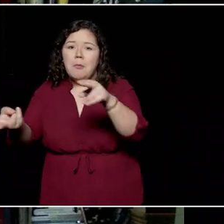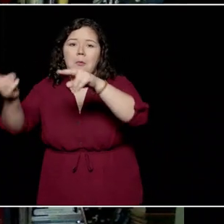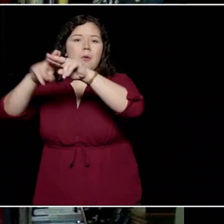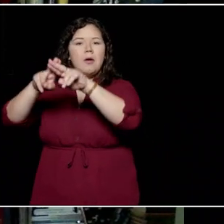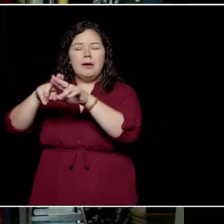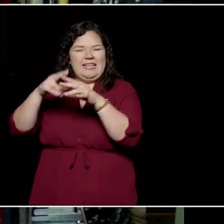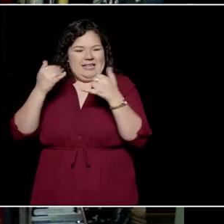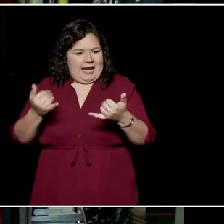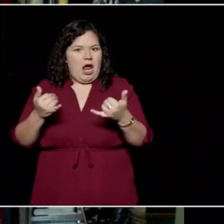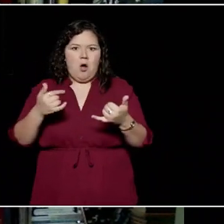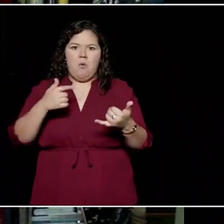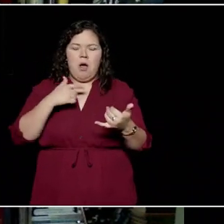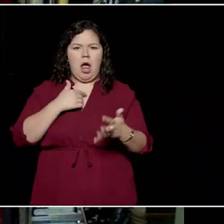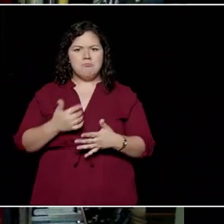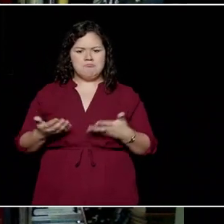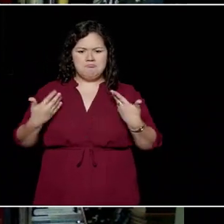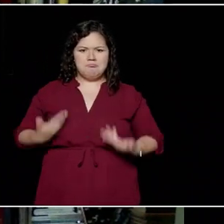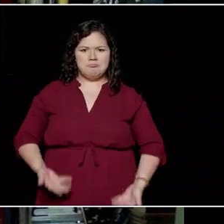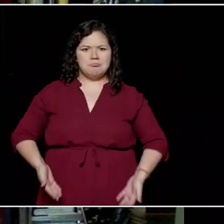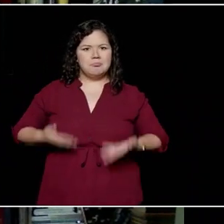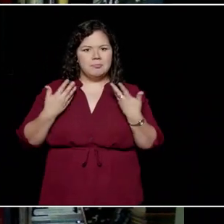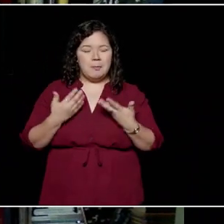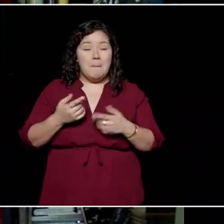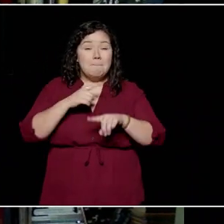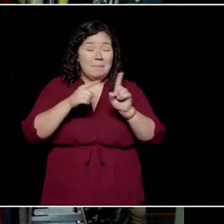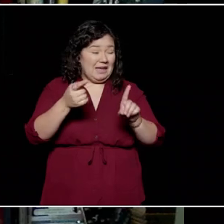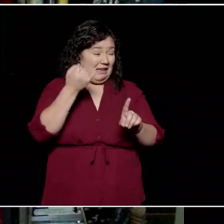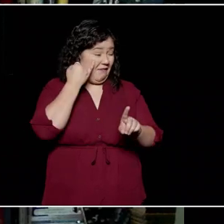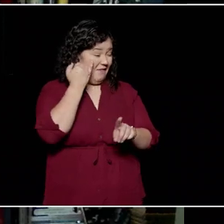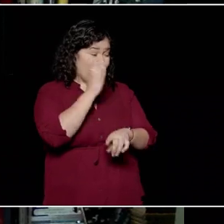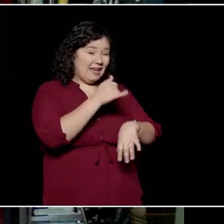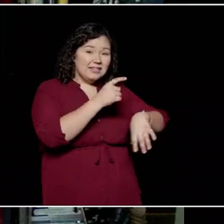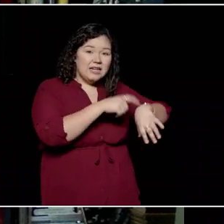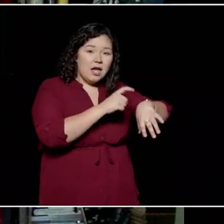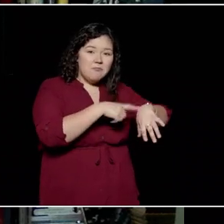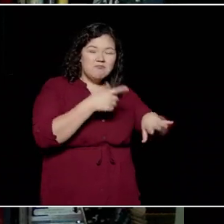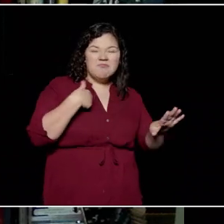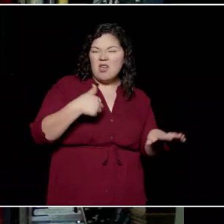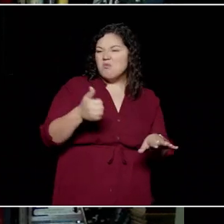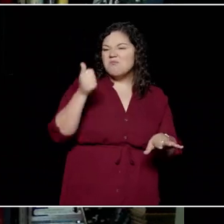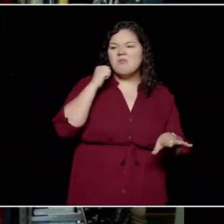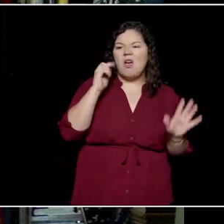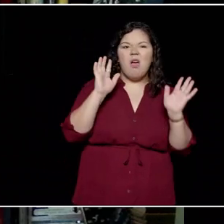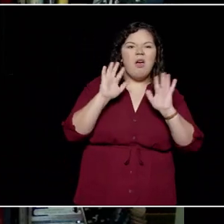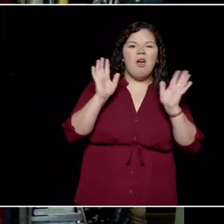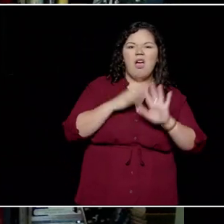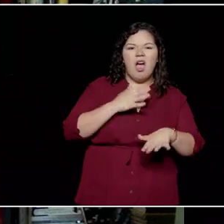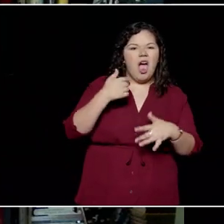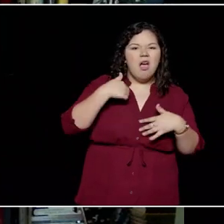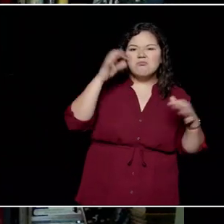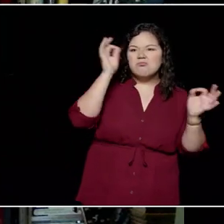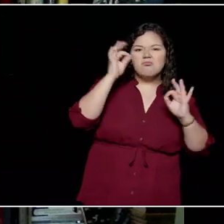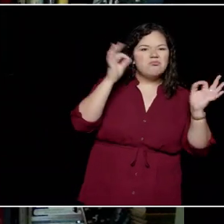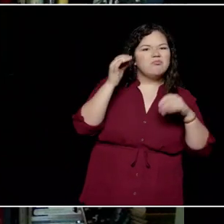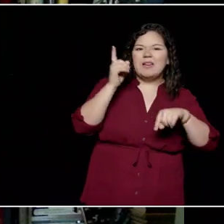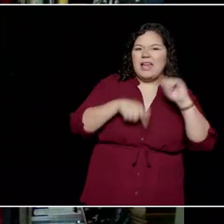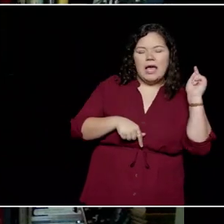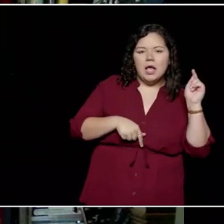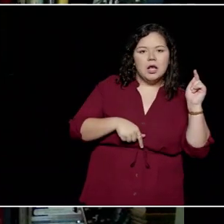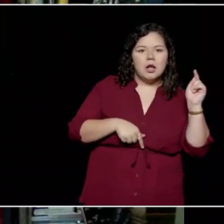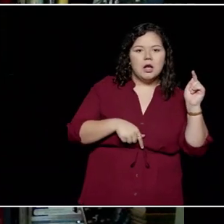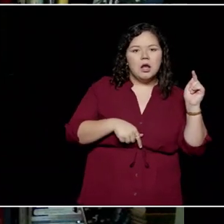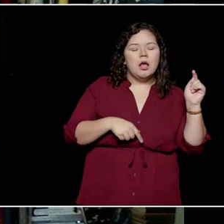knew then what I know now, I never would have done it. It would have been too intimidating. I did it because I didn't know any better. I didn't